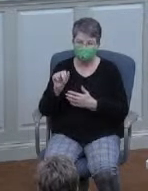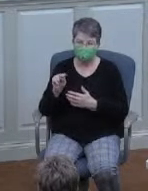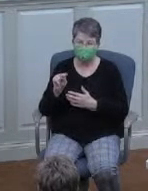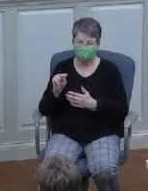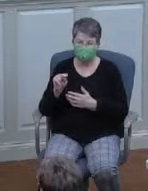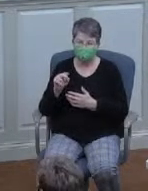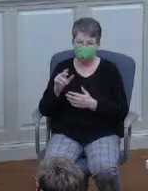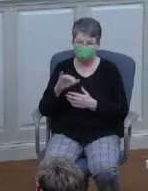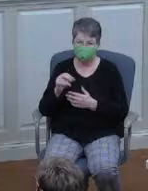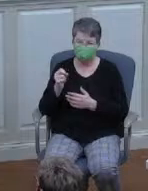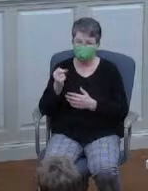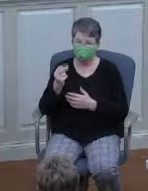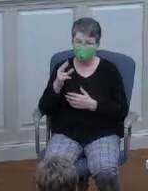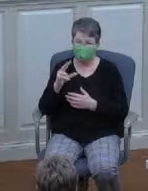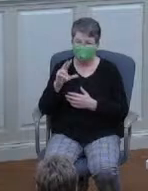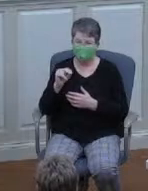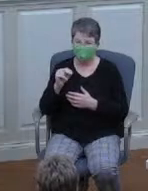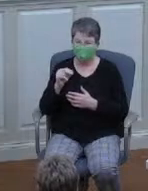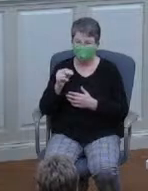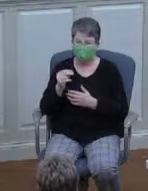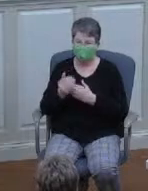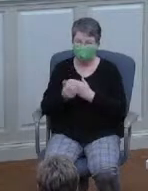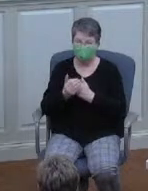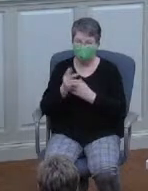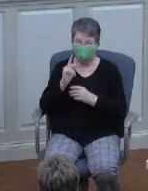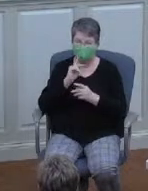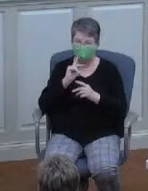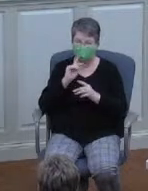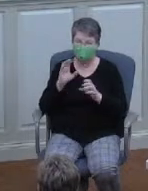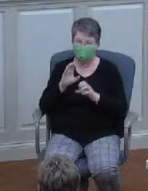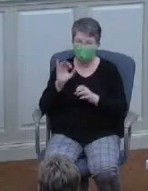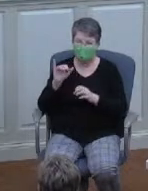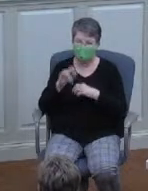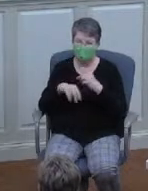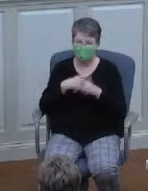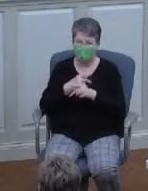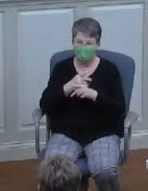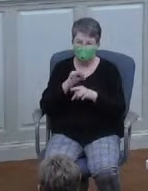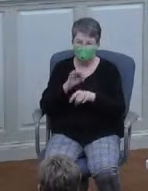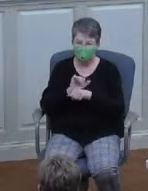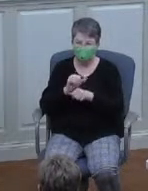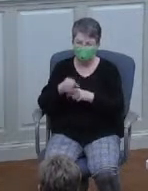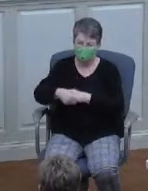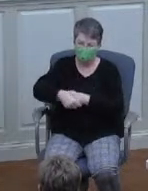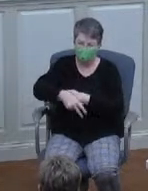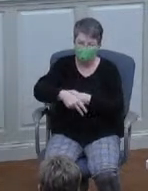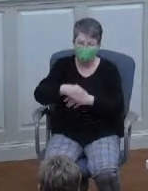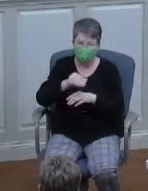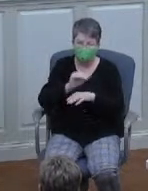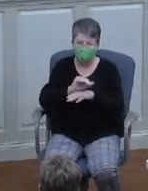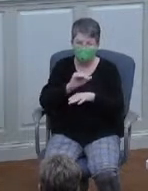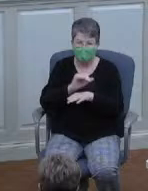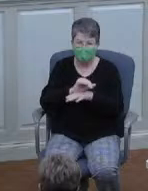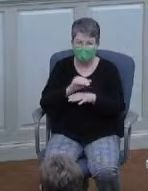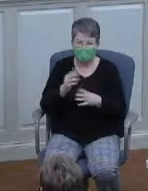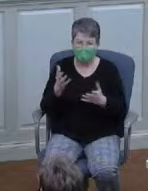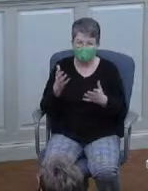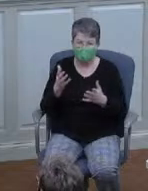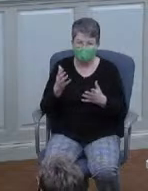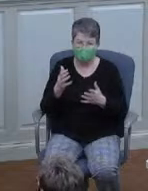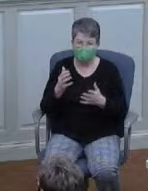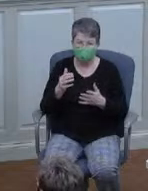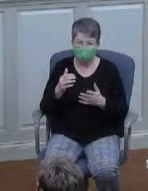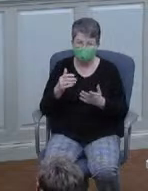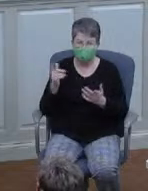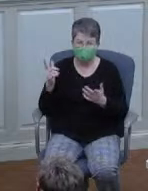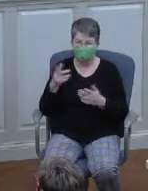12:30 in the morning. You got guys that are out there doing this kind of work in the middle of the night, that's, you know, they're kind of the